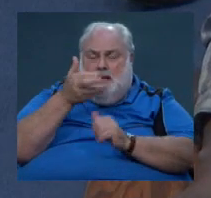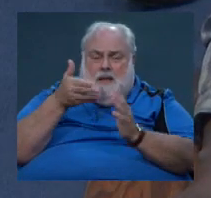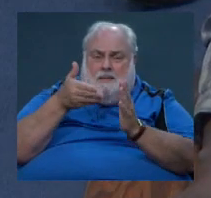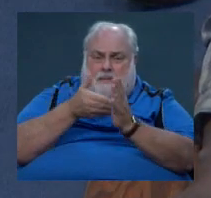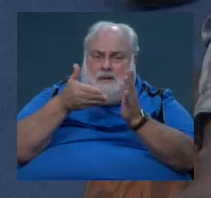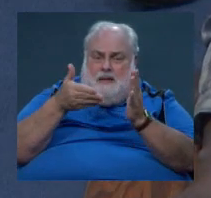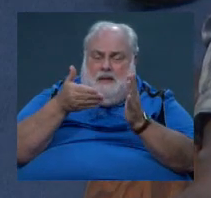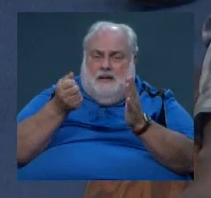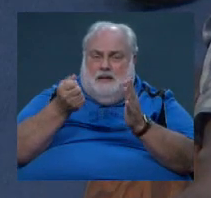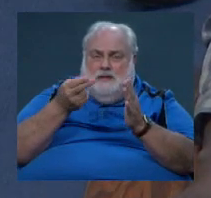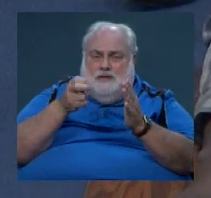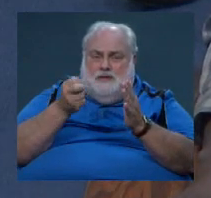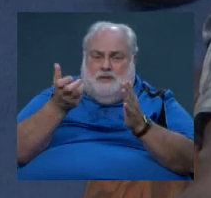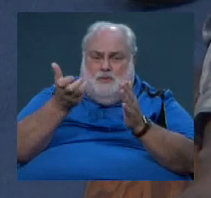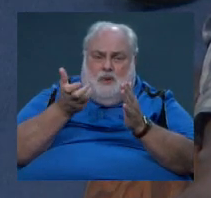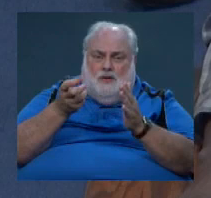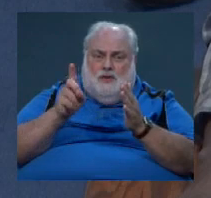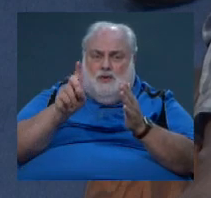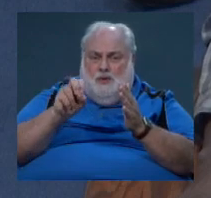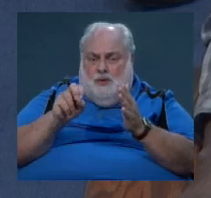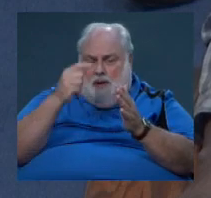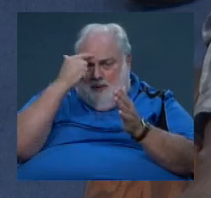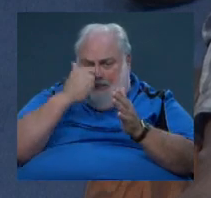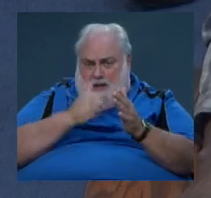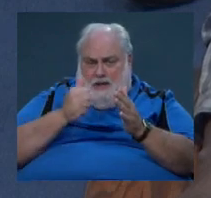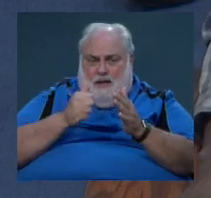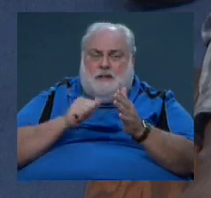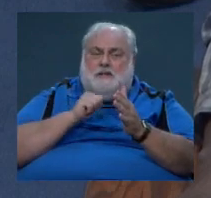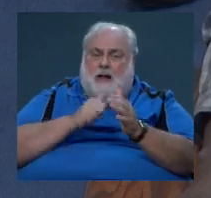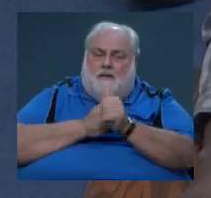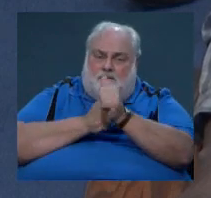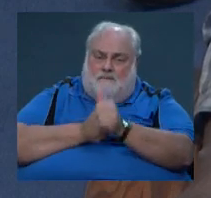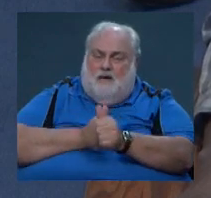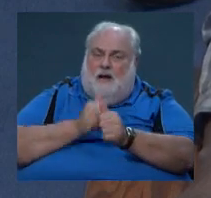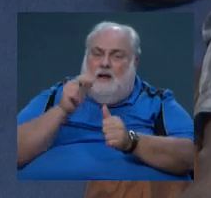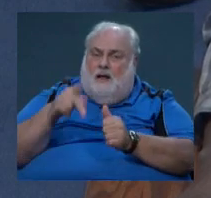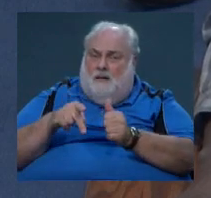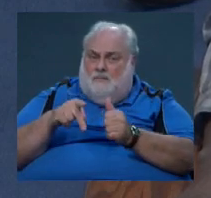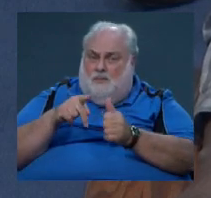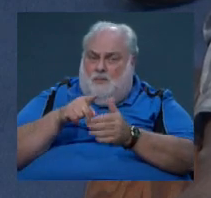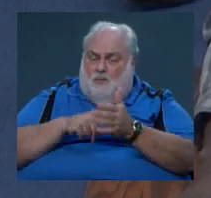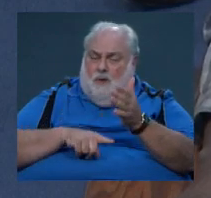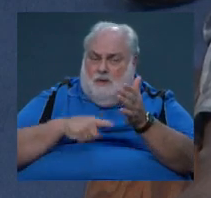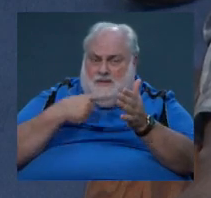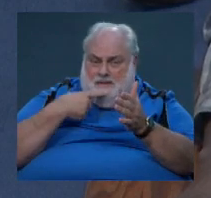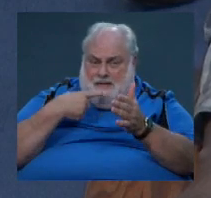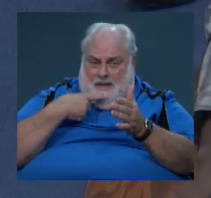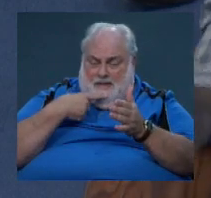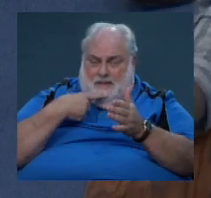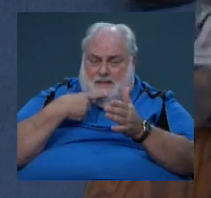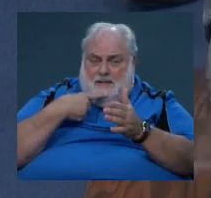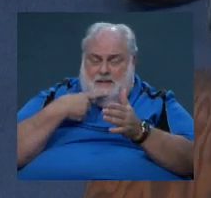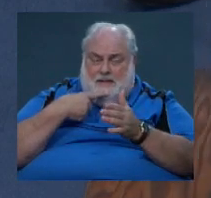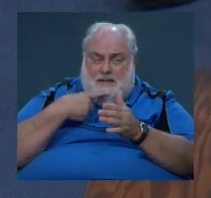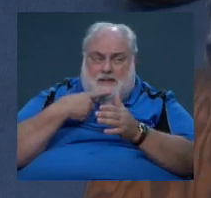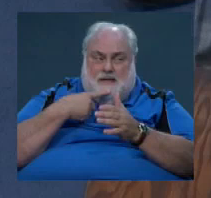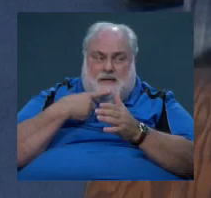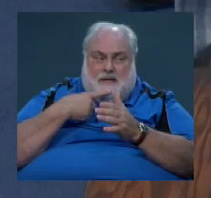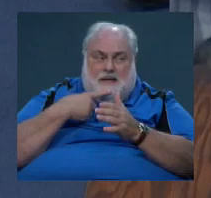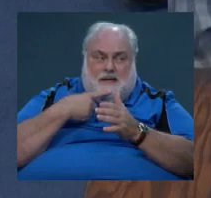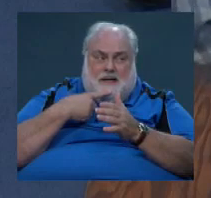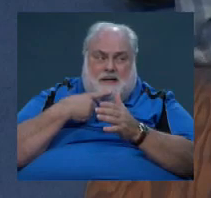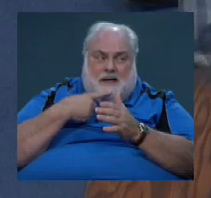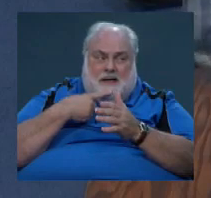the things that she wants to do, because she just does not live up to what she said she's going to do. So, again,